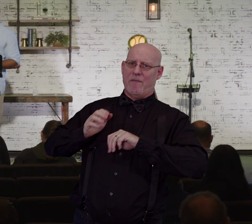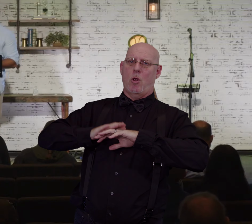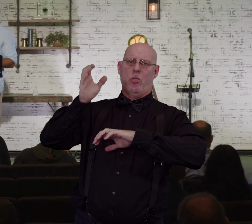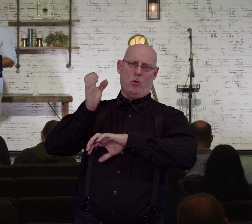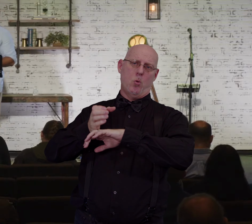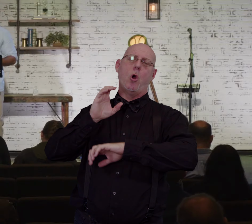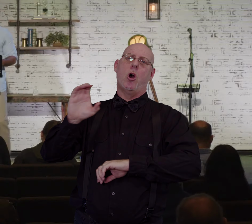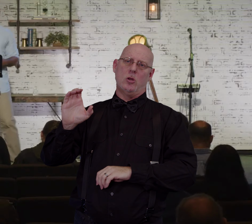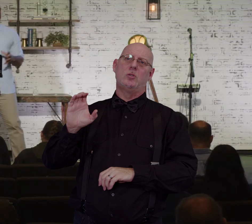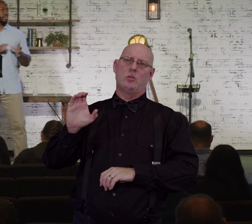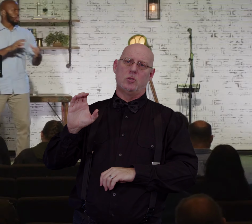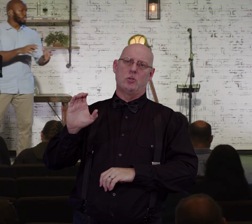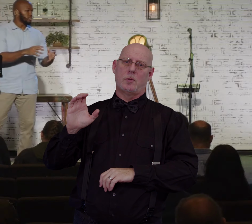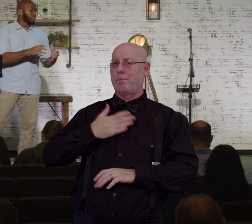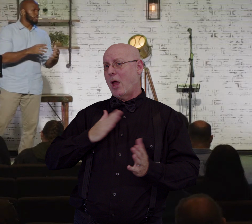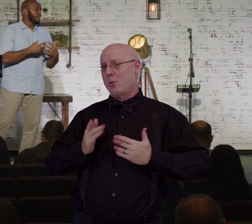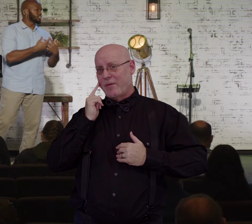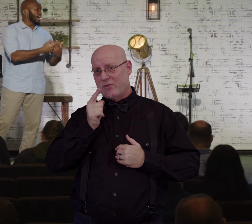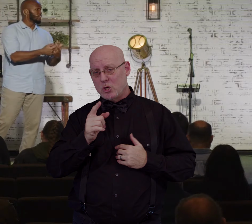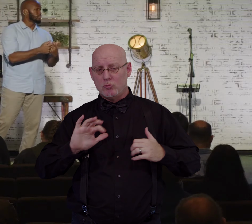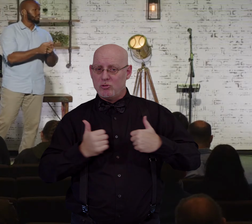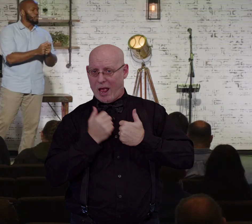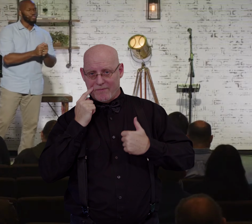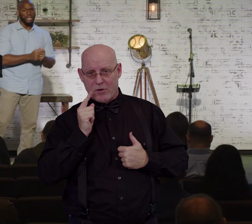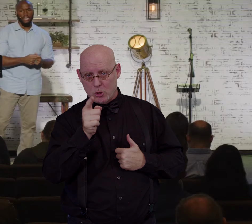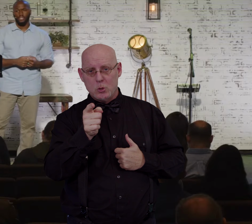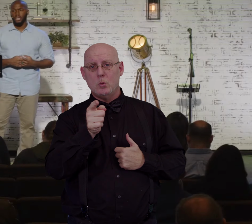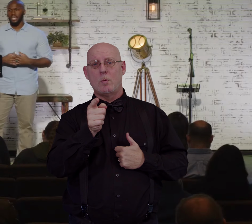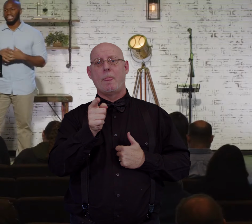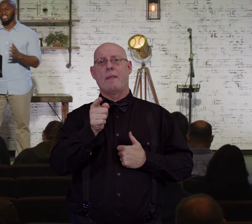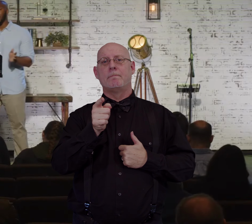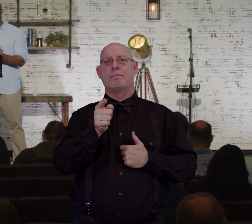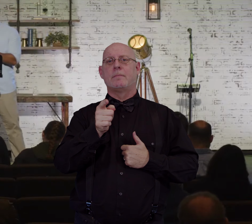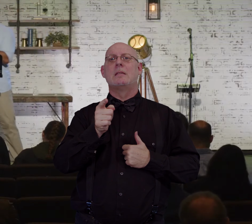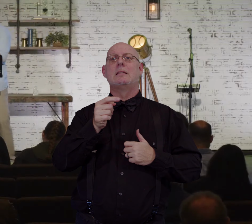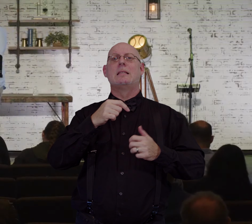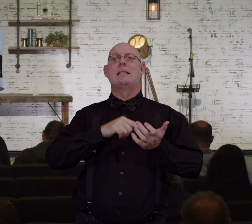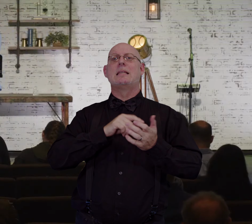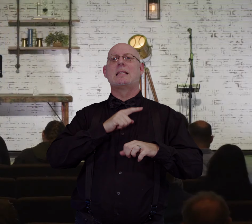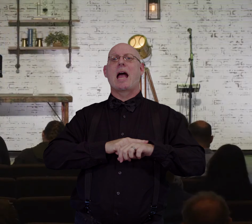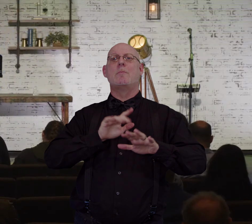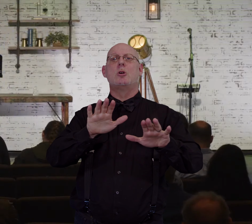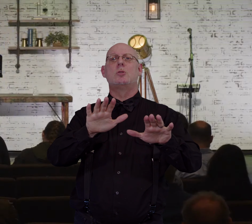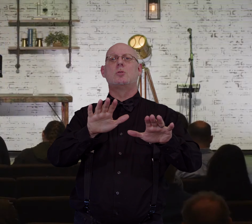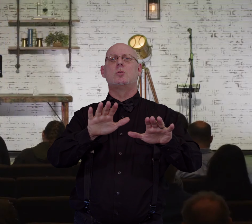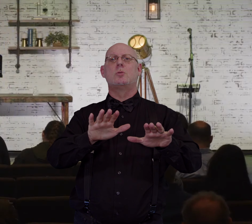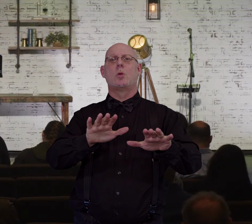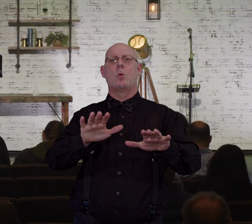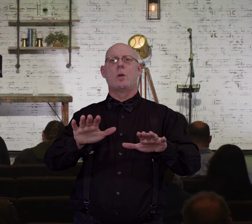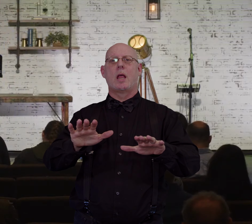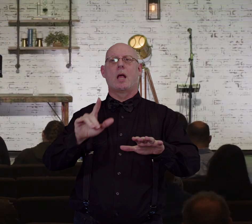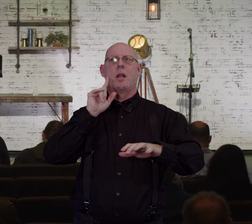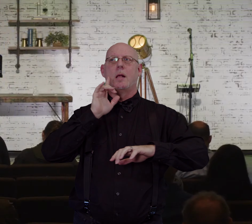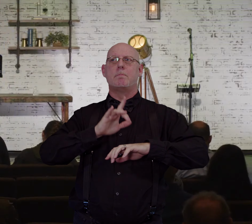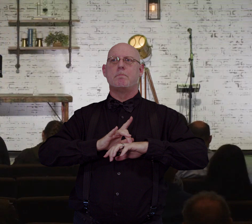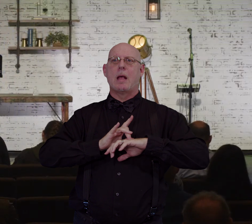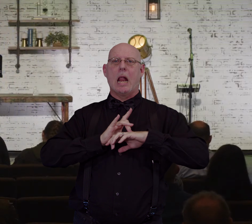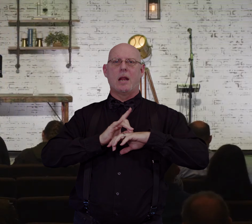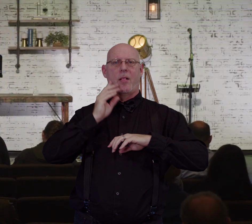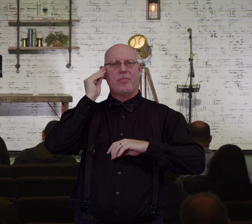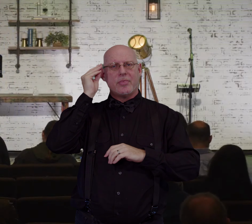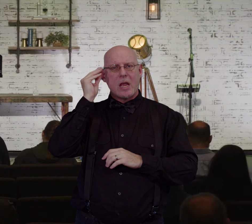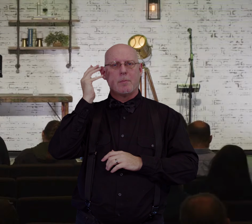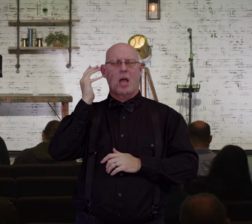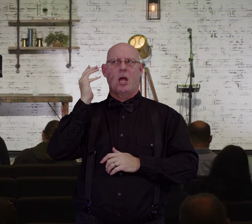cross. And so my encouragement for you, my challenge for you guys, is take time to slow down and just meditate and think